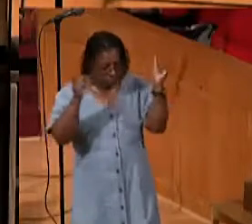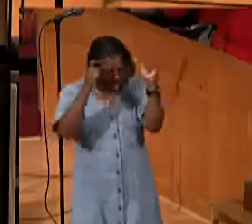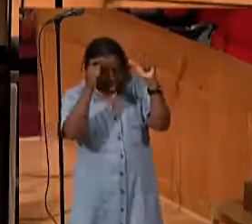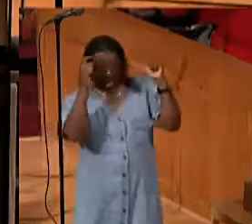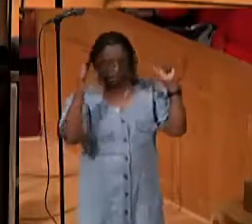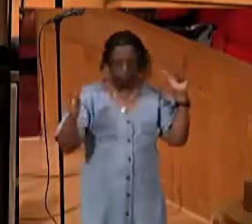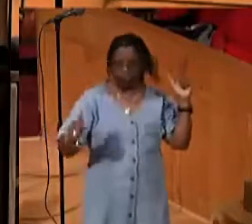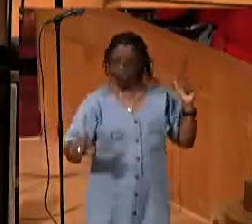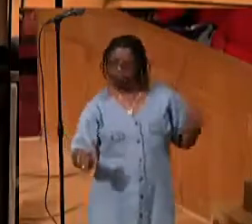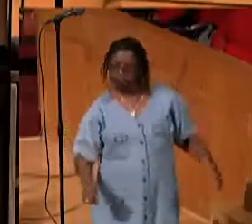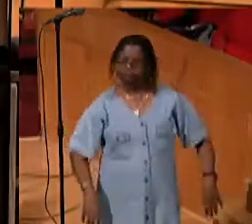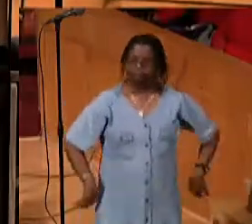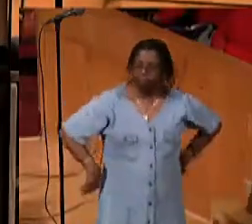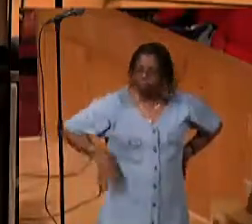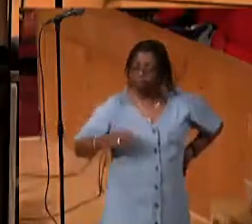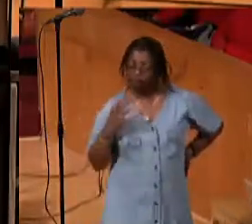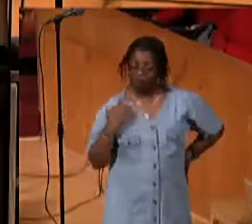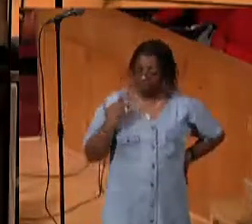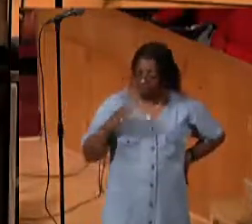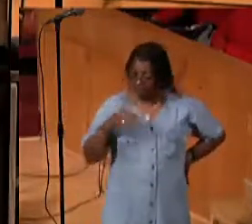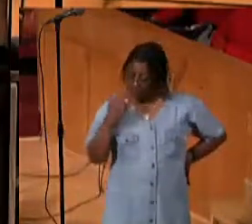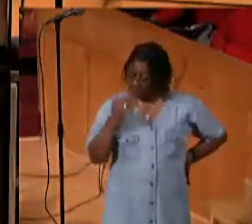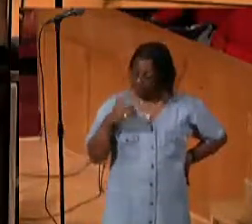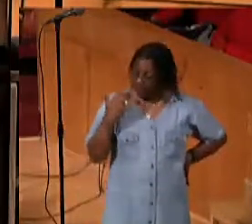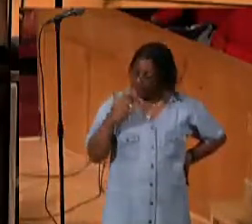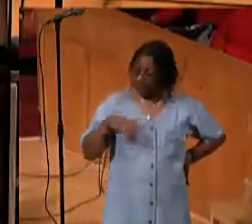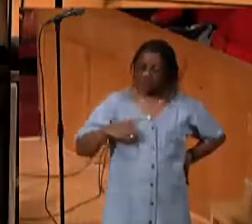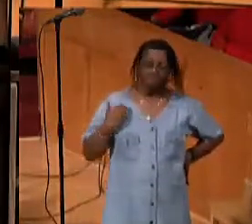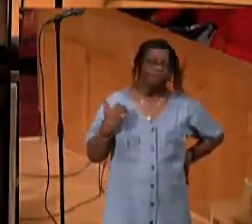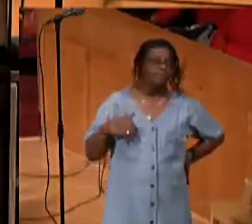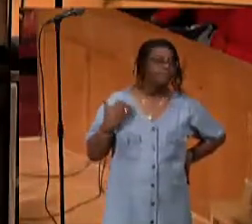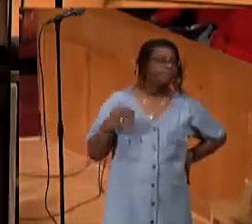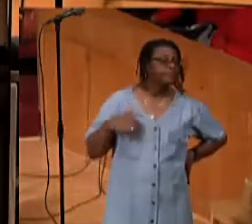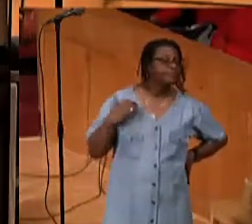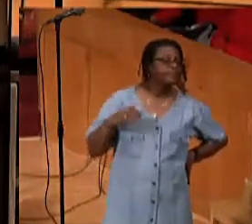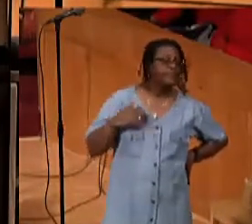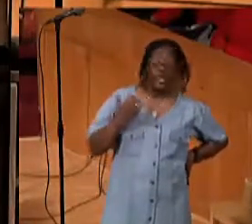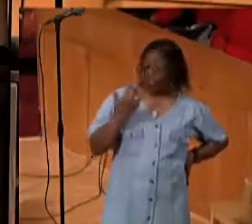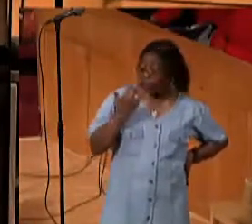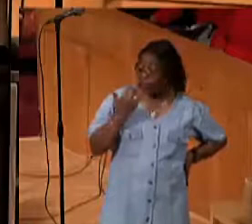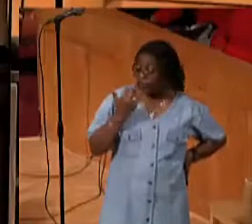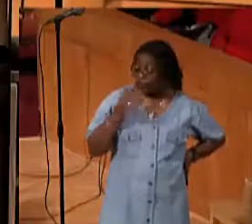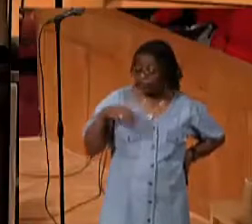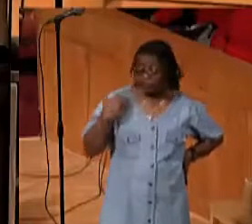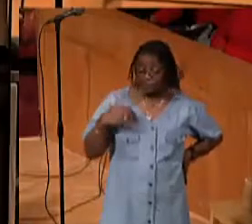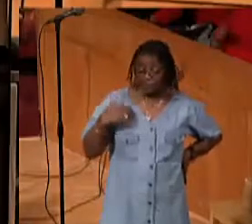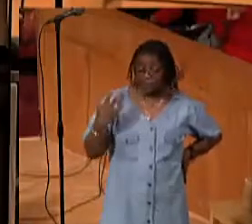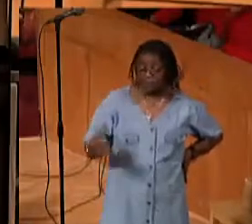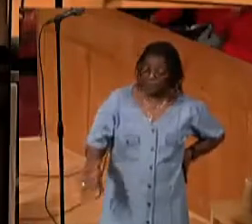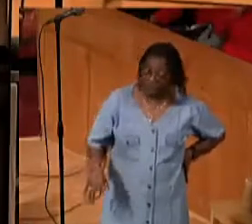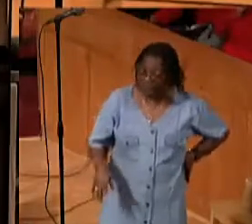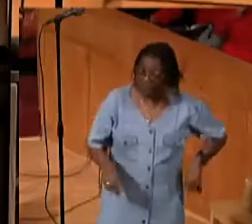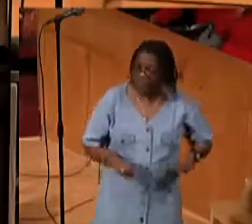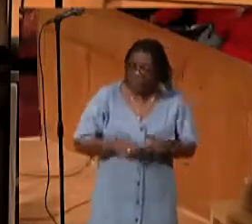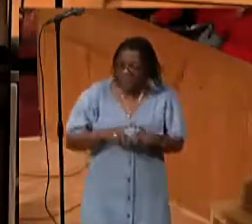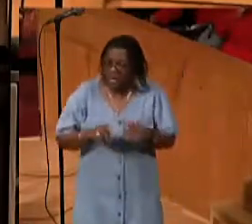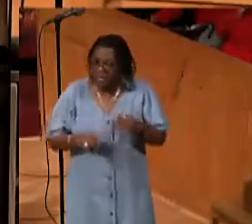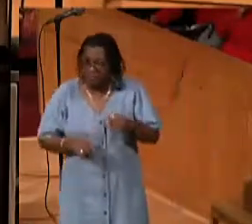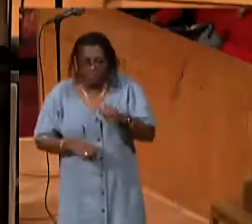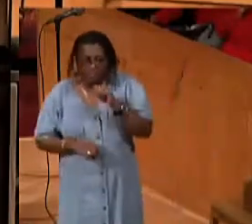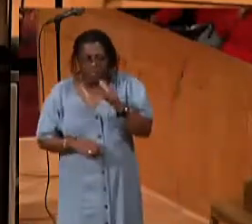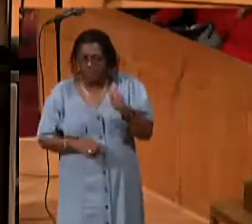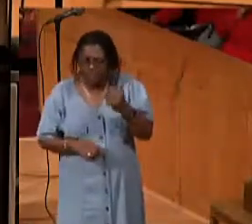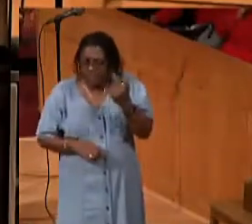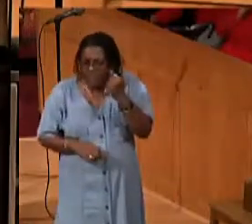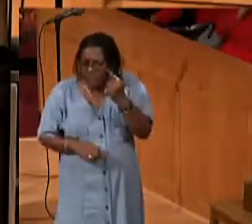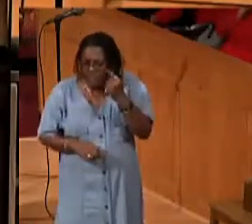You know what? A throne is lifted above everybody else. And so you don't ever want to get to the point where you think you're above other